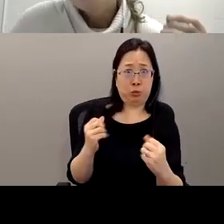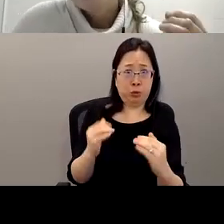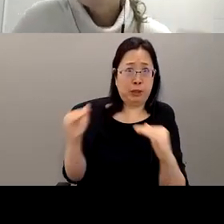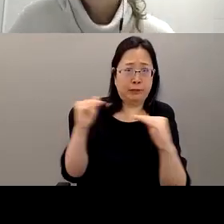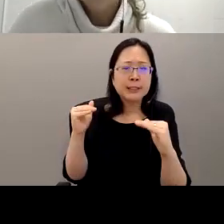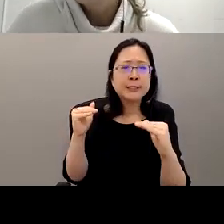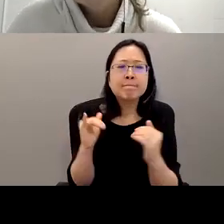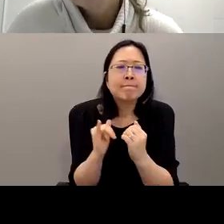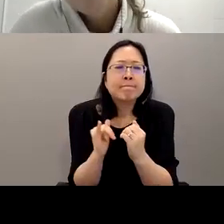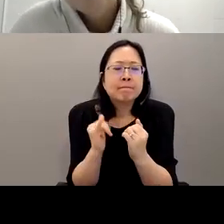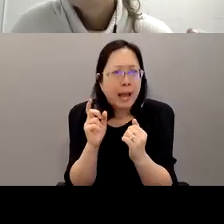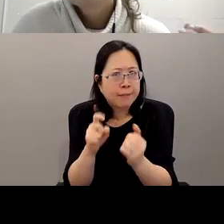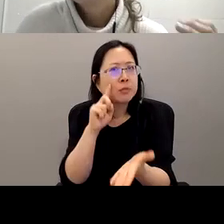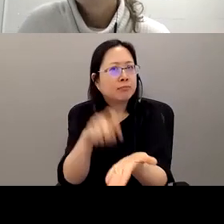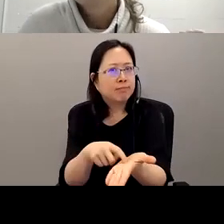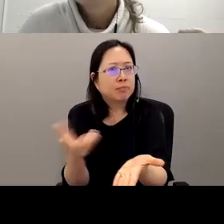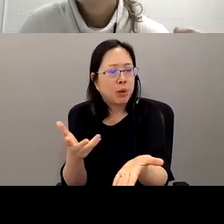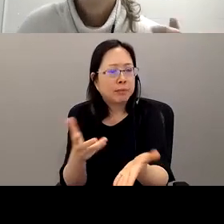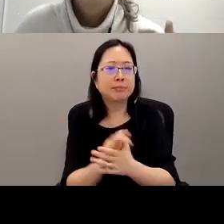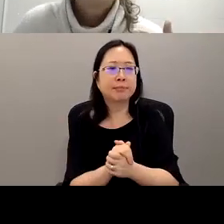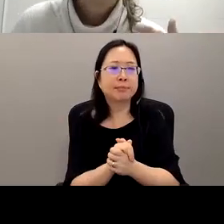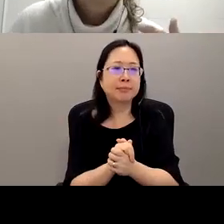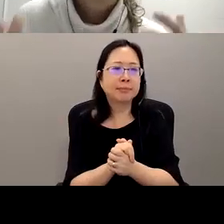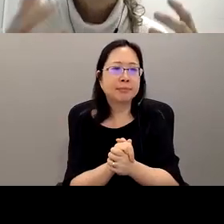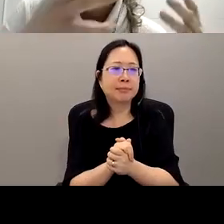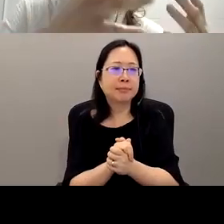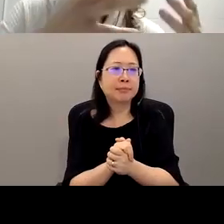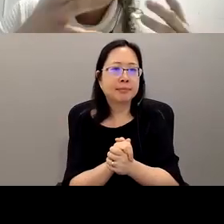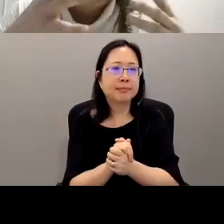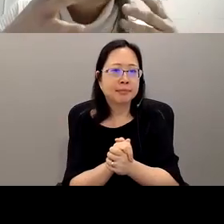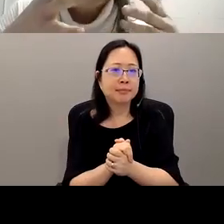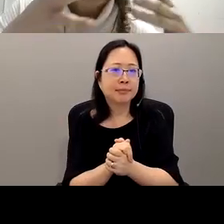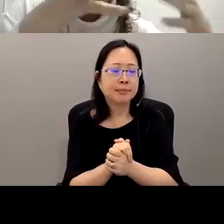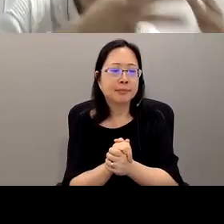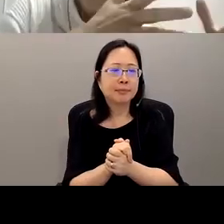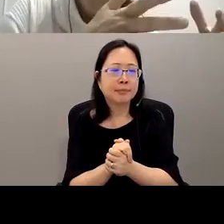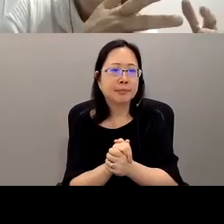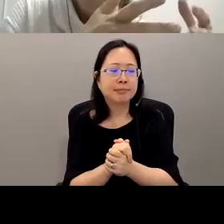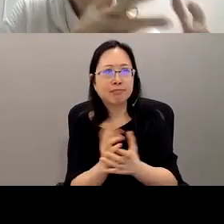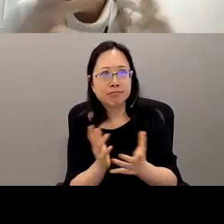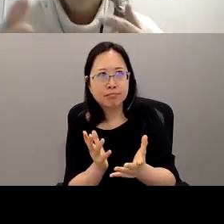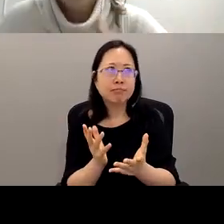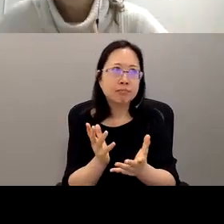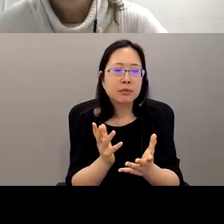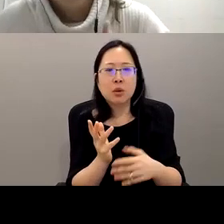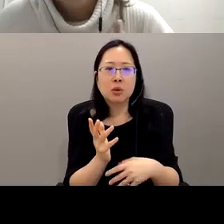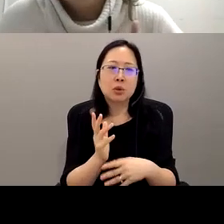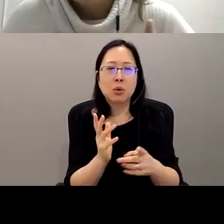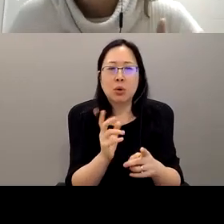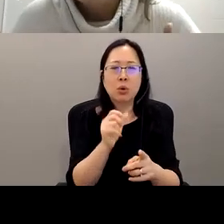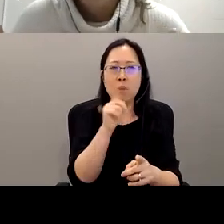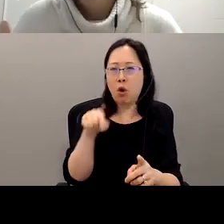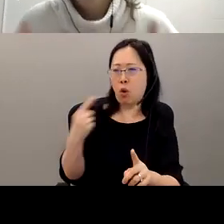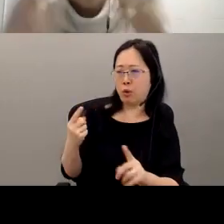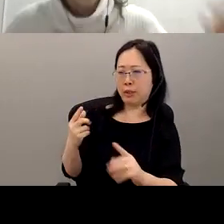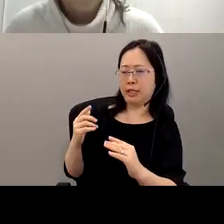acknowledging some things. So in sort of different from the sort of traditional